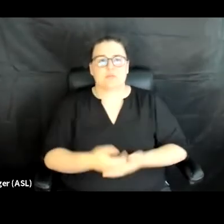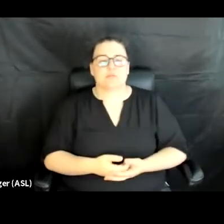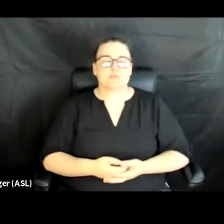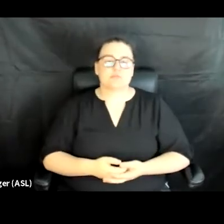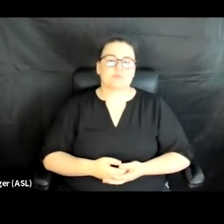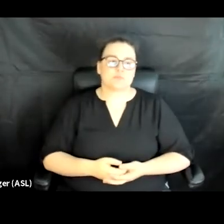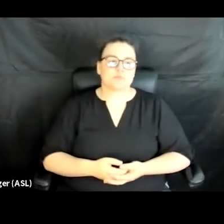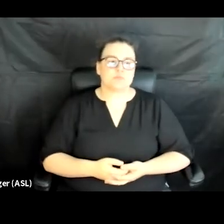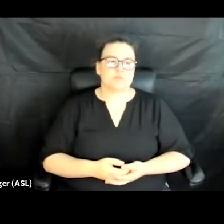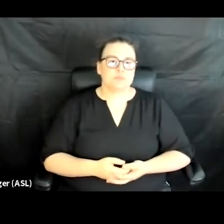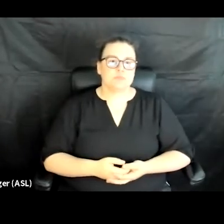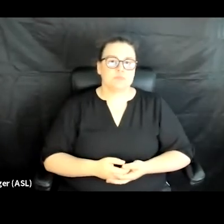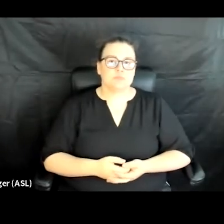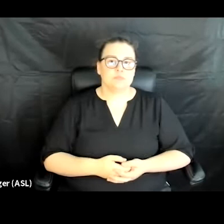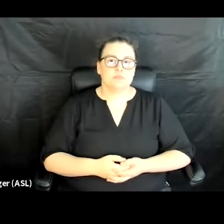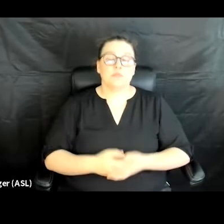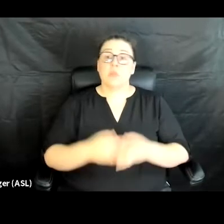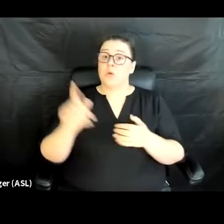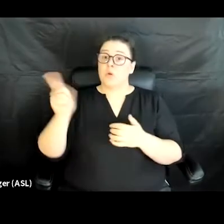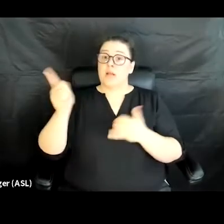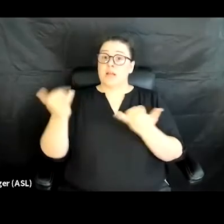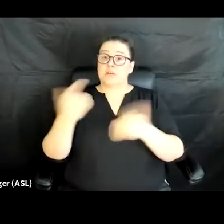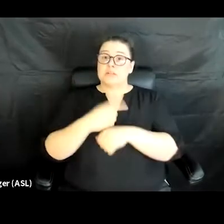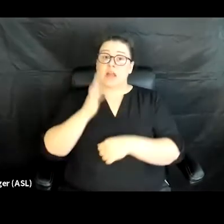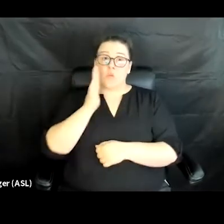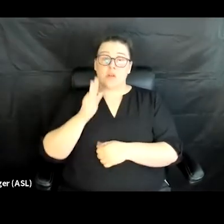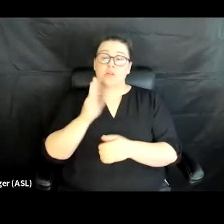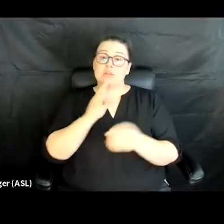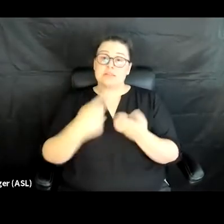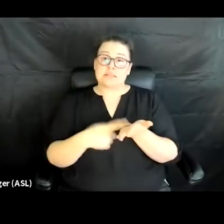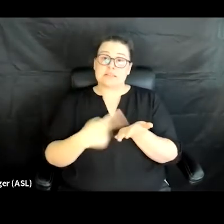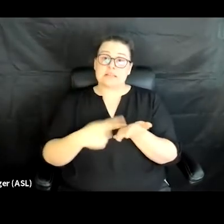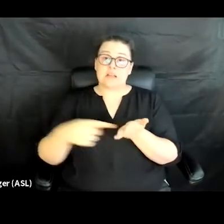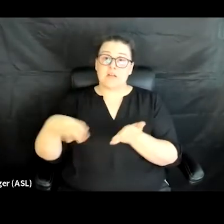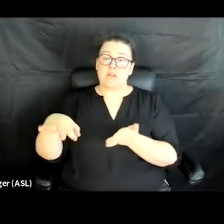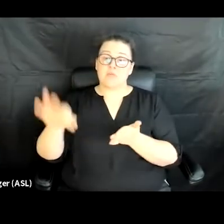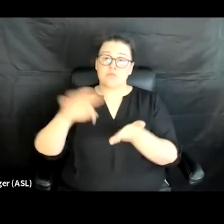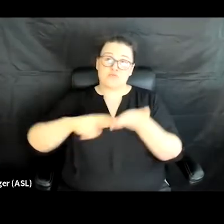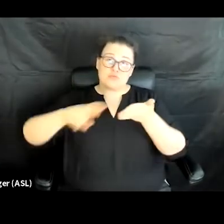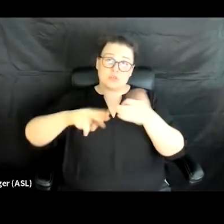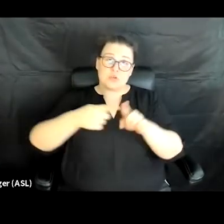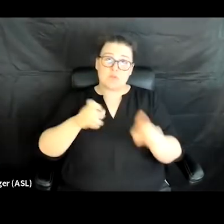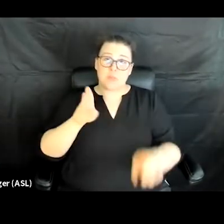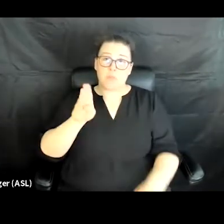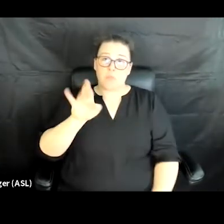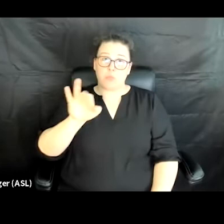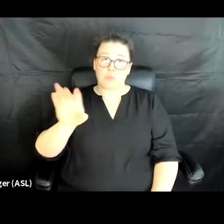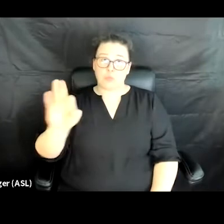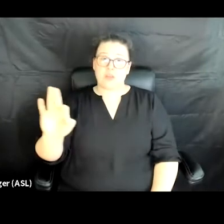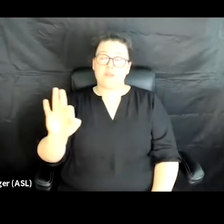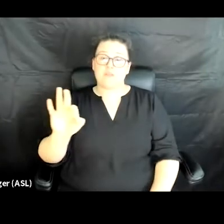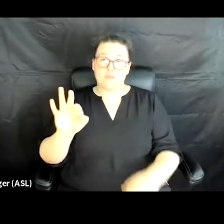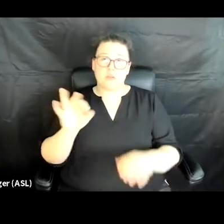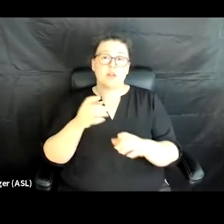So in the remainder of my time today, I'm going to be talking about some findings from a brief that SEED published last year called Addressing the Mental Health Needs